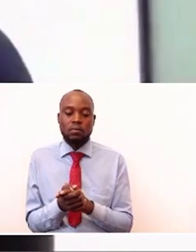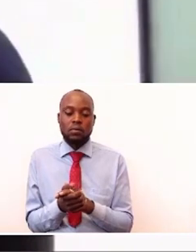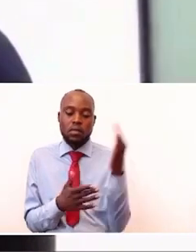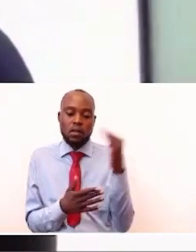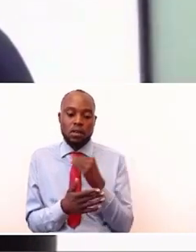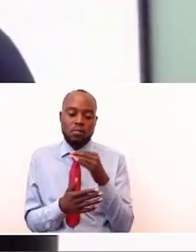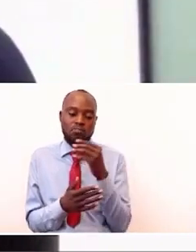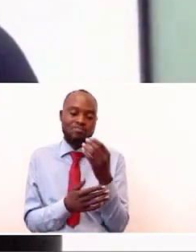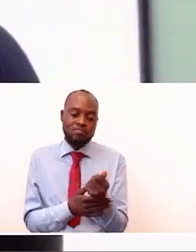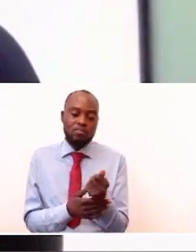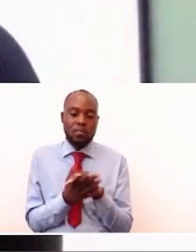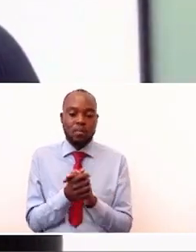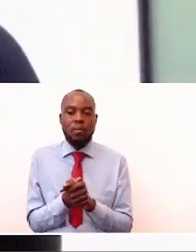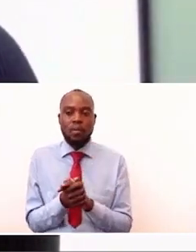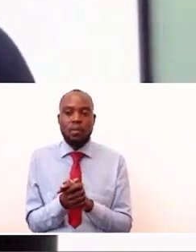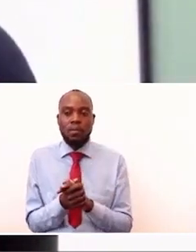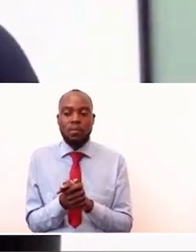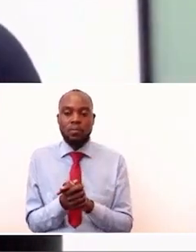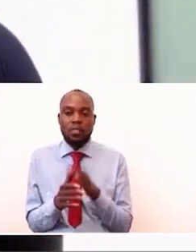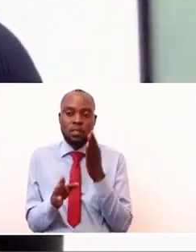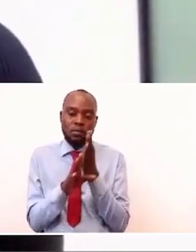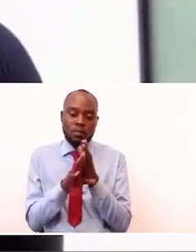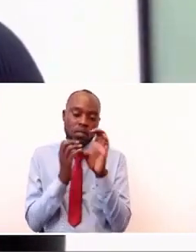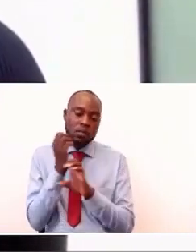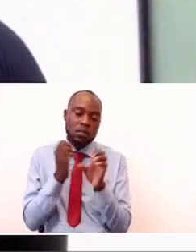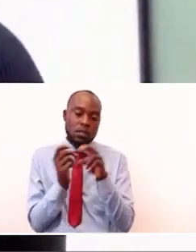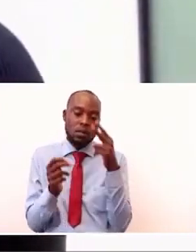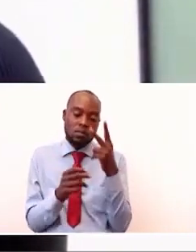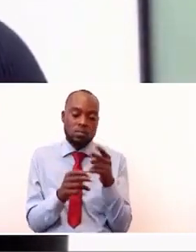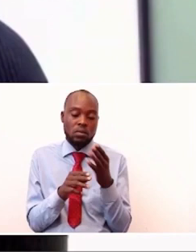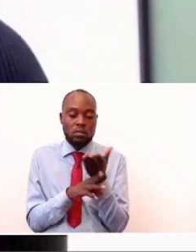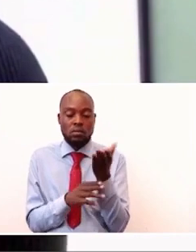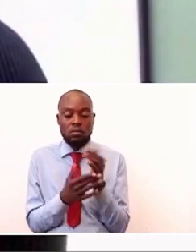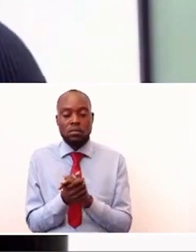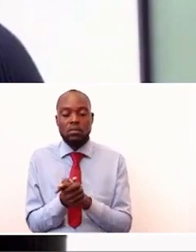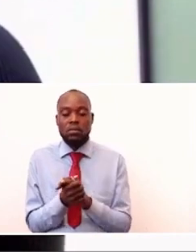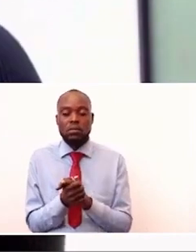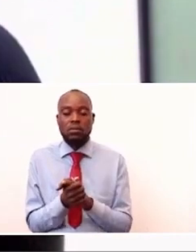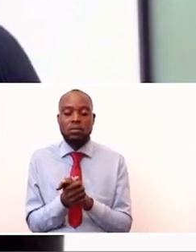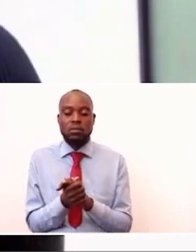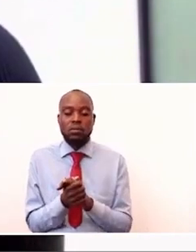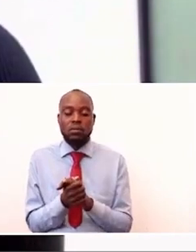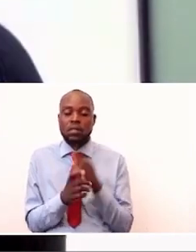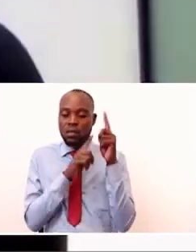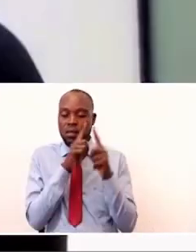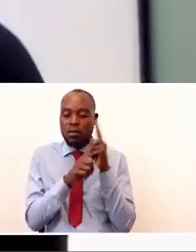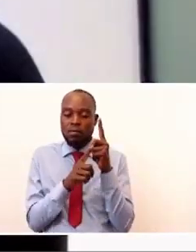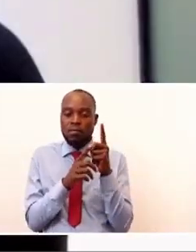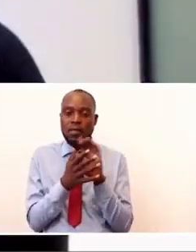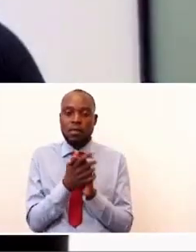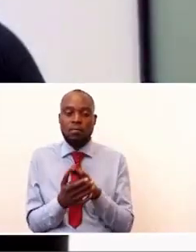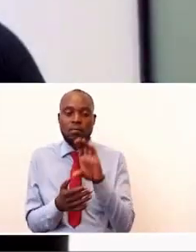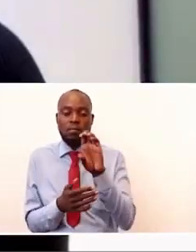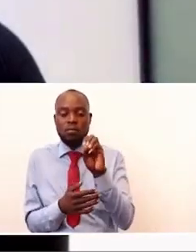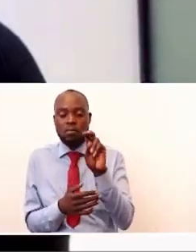you're making any sort of income, different countries, and you can check this out on I think crypto.com has a bit